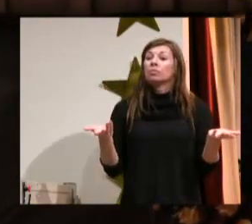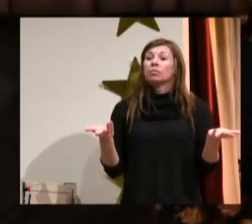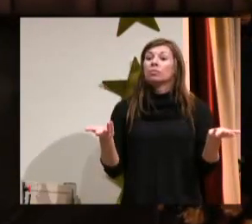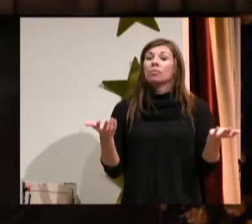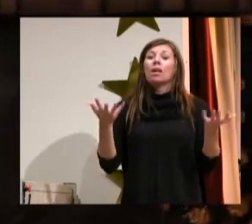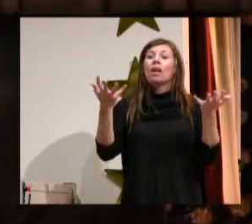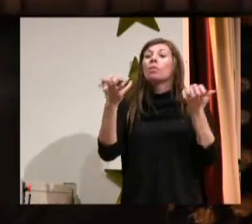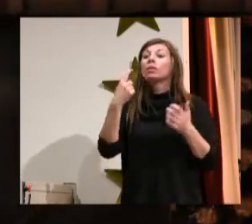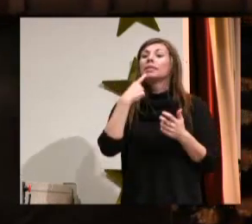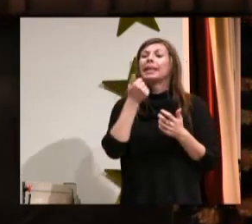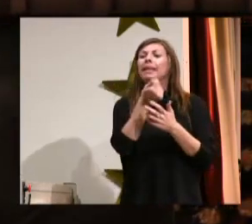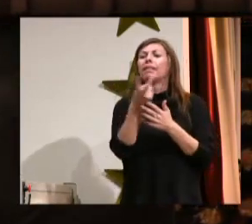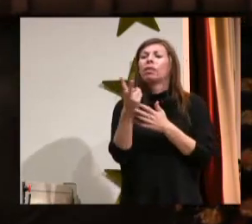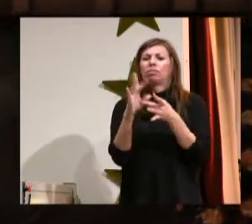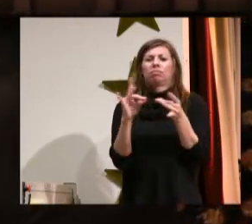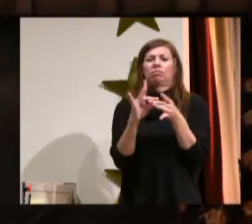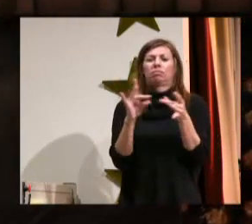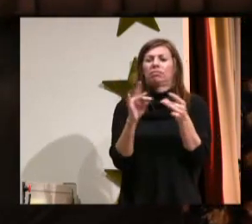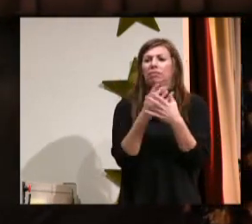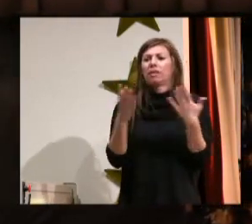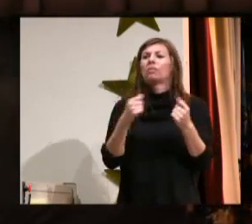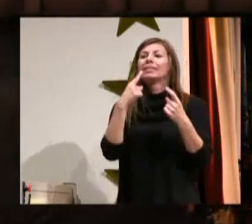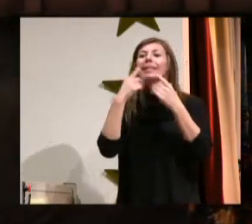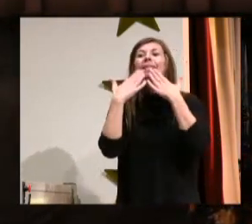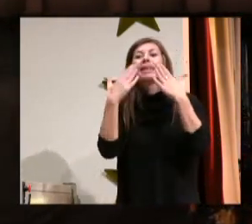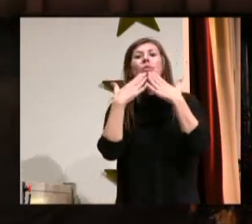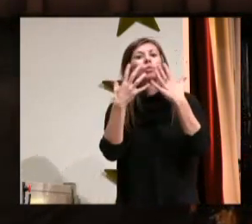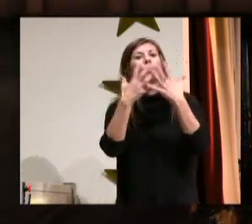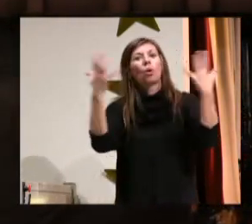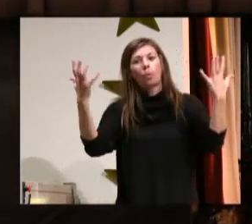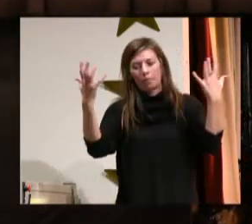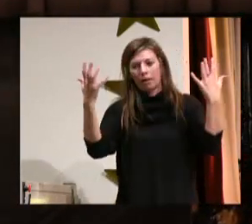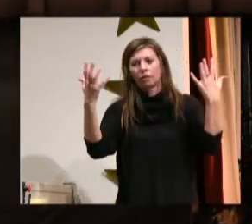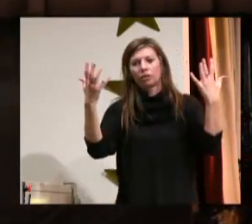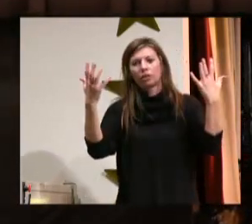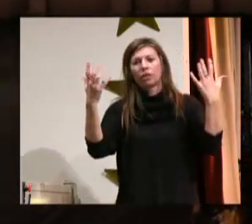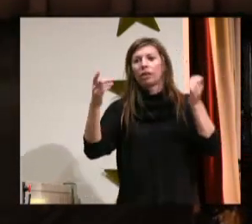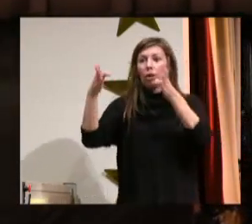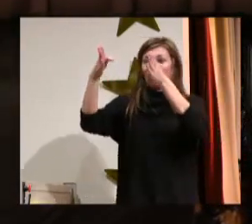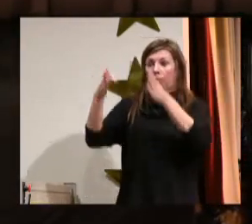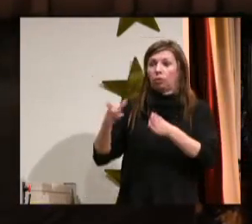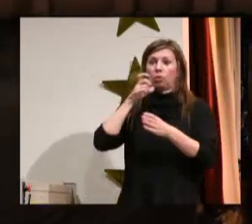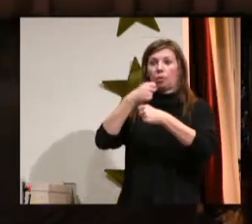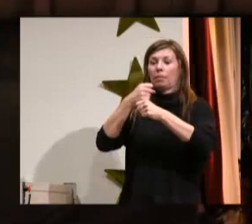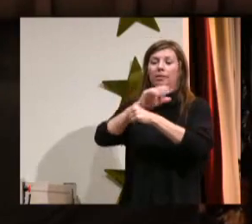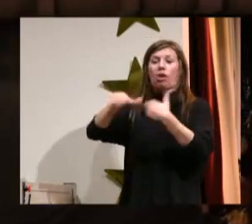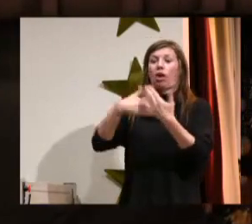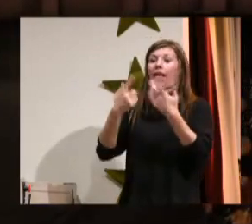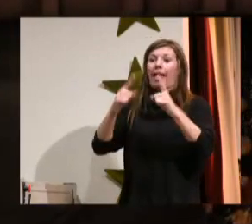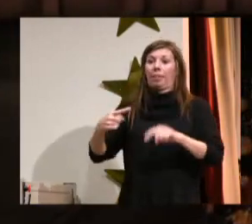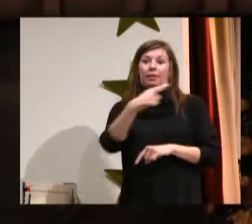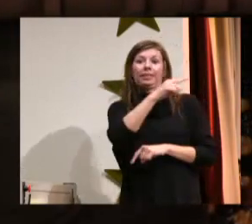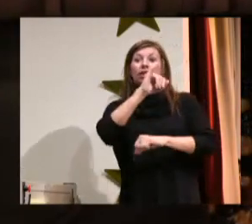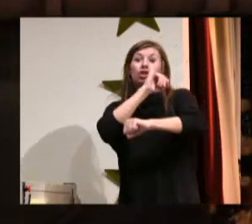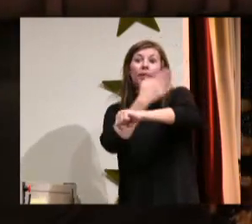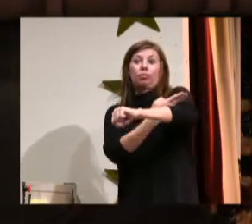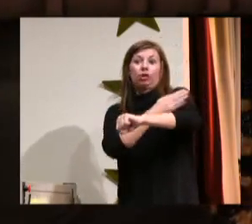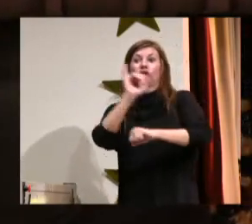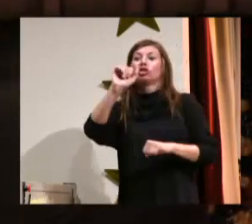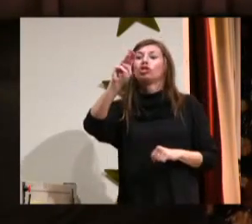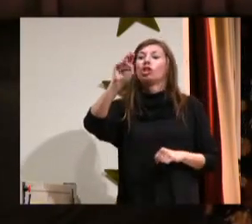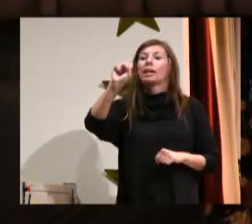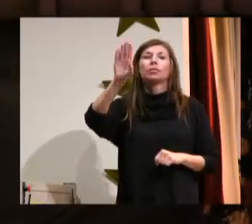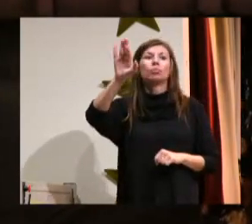I just wanted to say a couple things before we end. I just want to say thank you so much to the person who makes it all happen backstage. James Bristol, can you please come